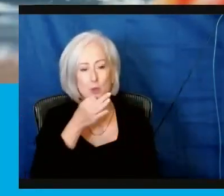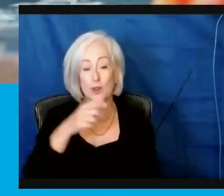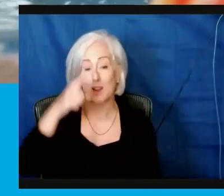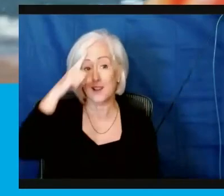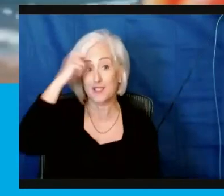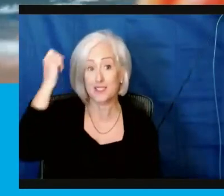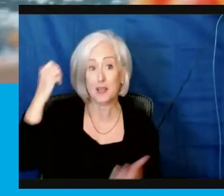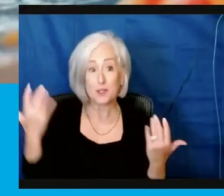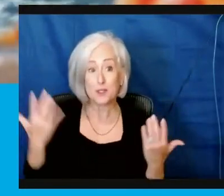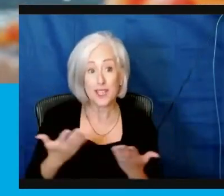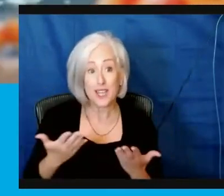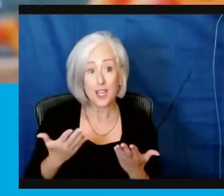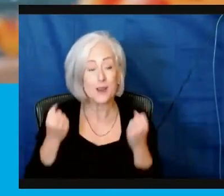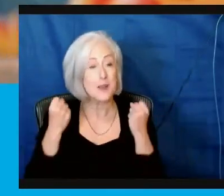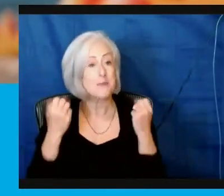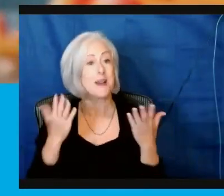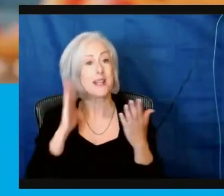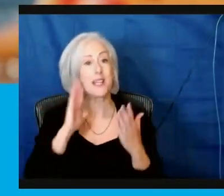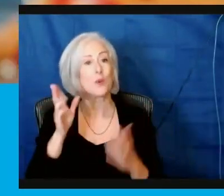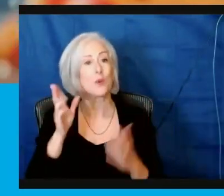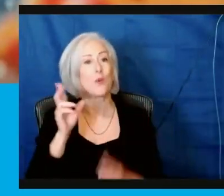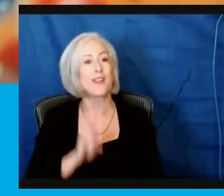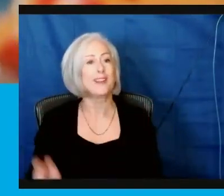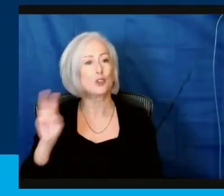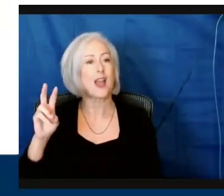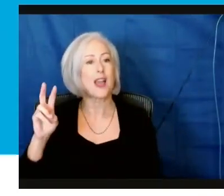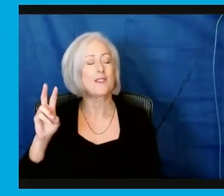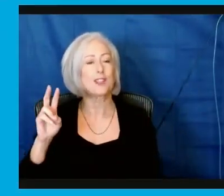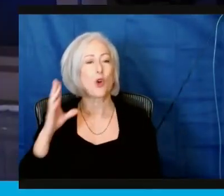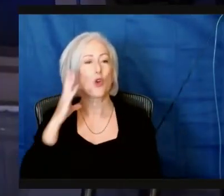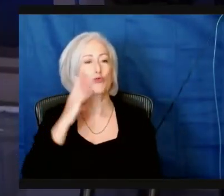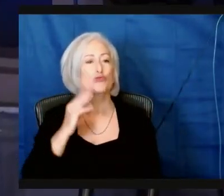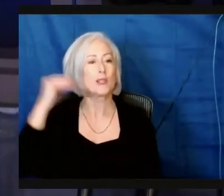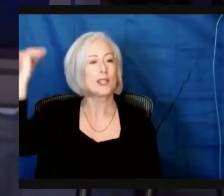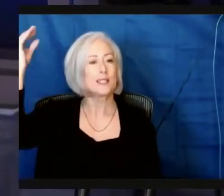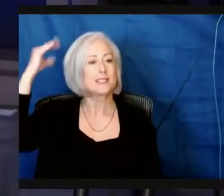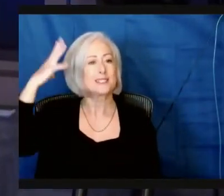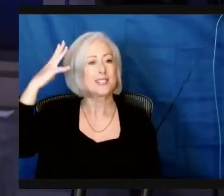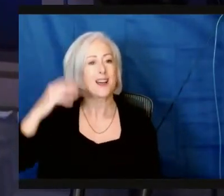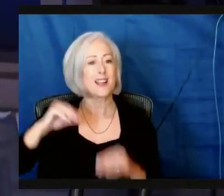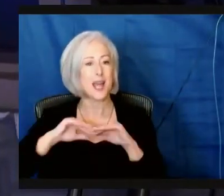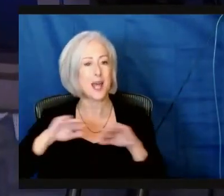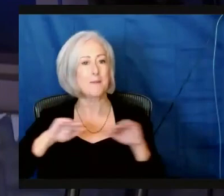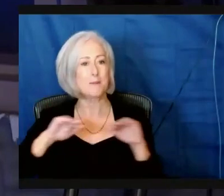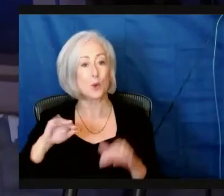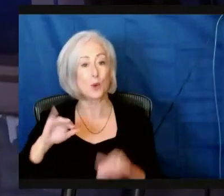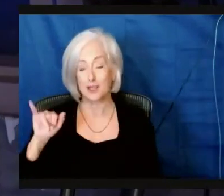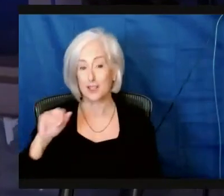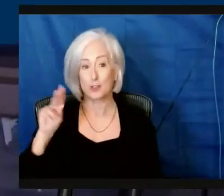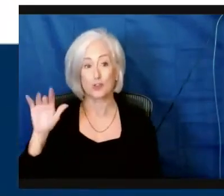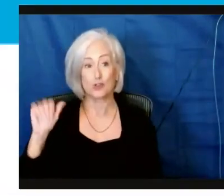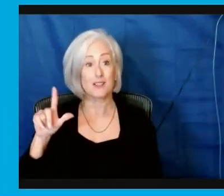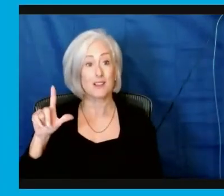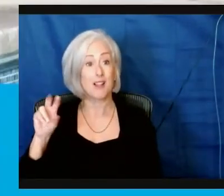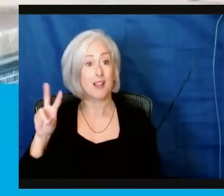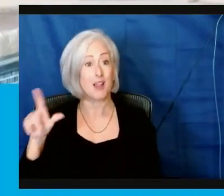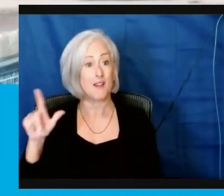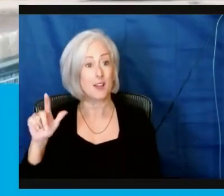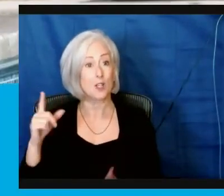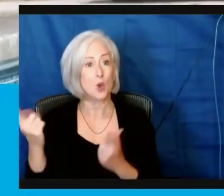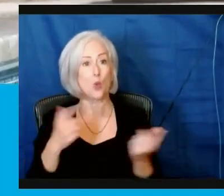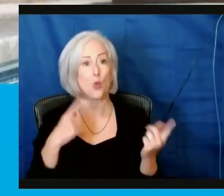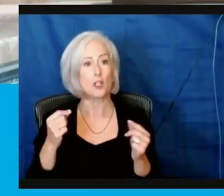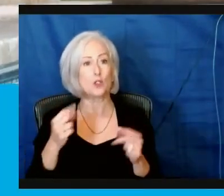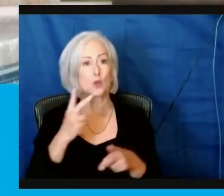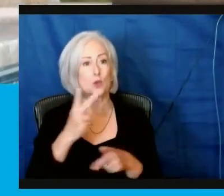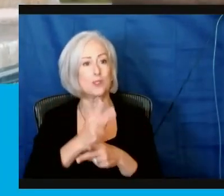be traveling or spending time in the sun and at the pool. I'm Jessica Lovell. What you can do to keep your skin cancer-free